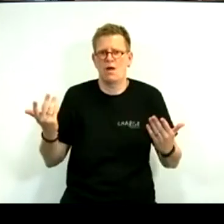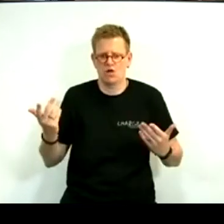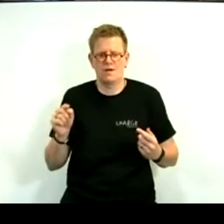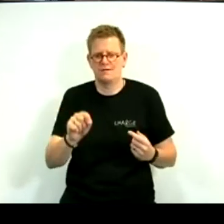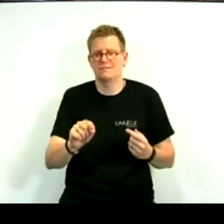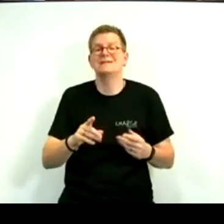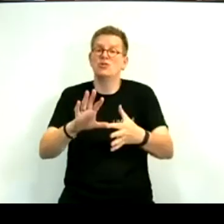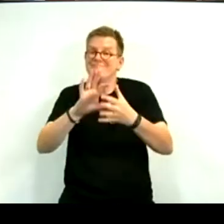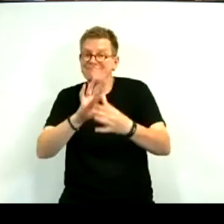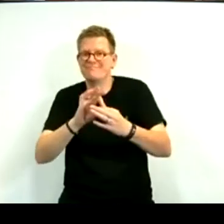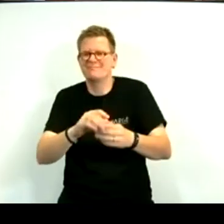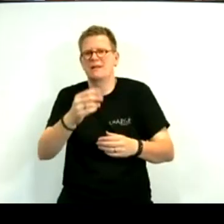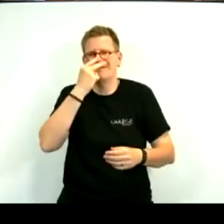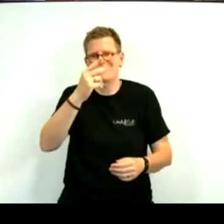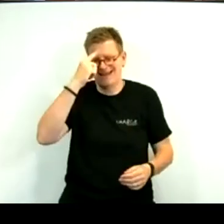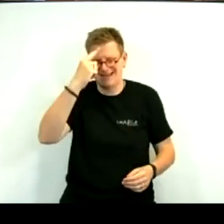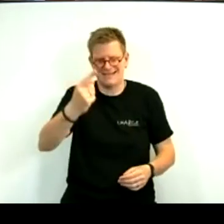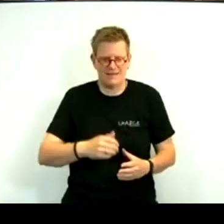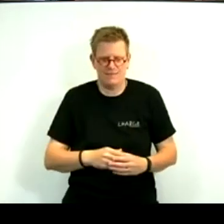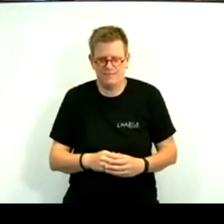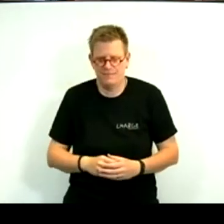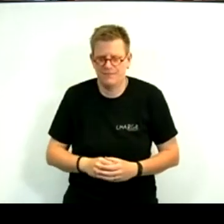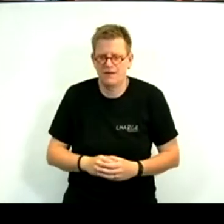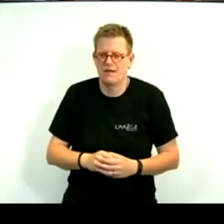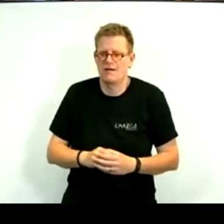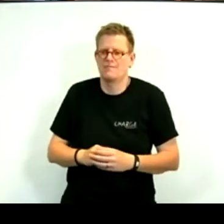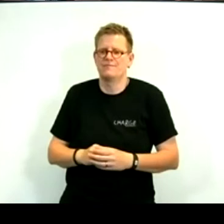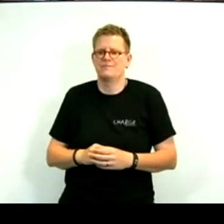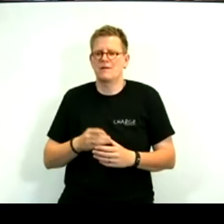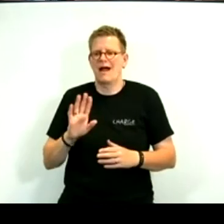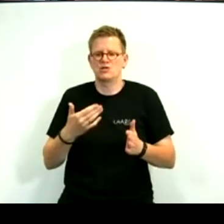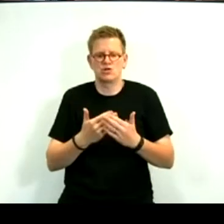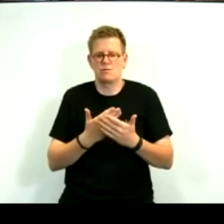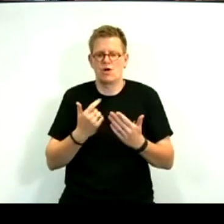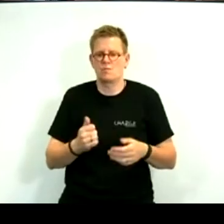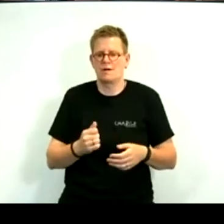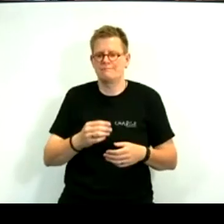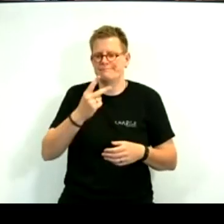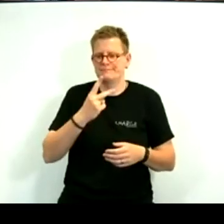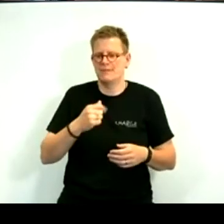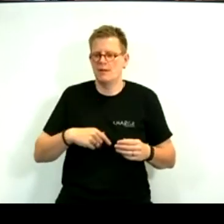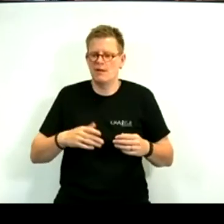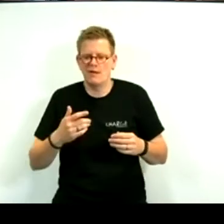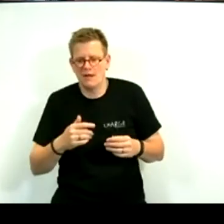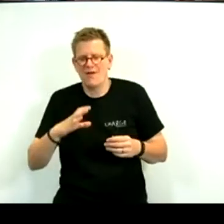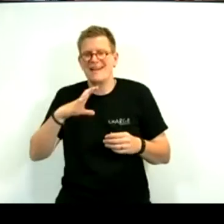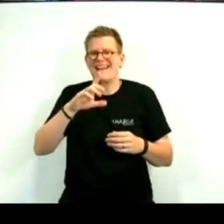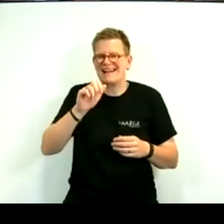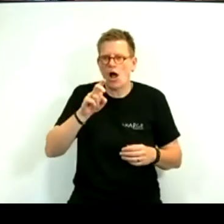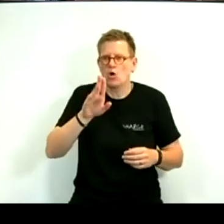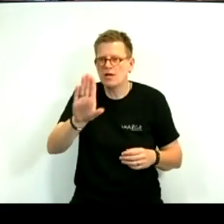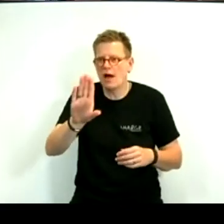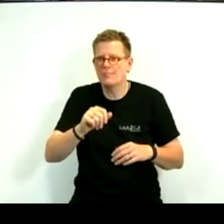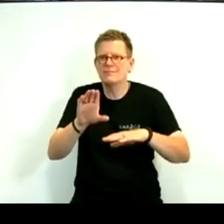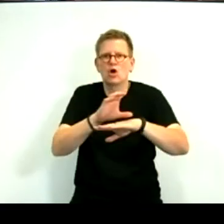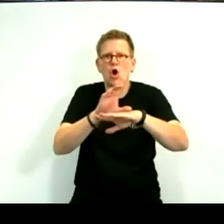at the picture of Claudia on my computer, and I can look at her eyes. Now I can move my